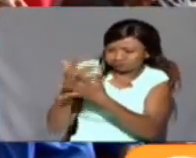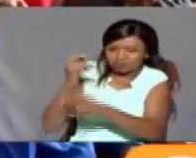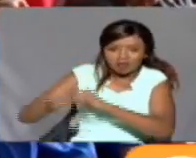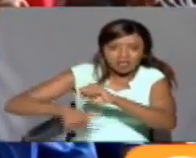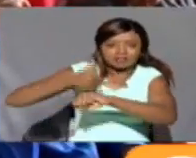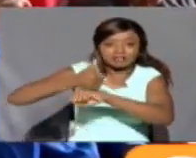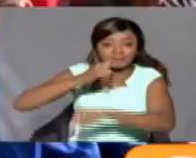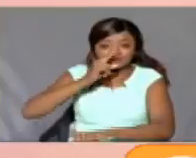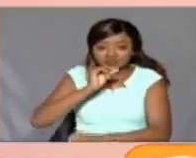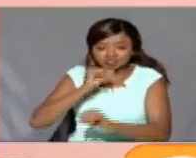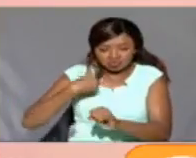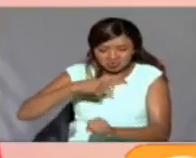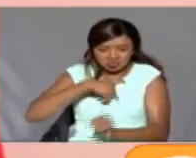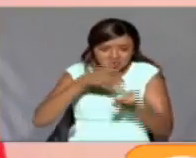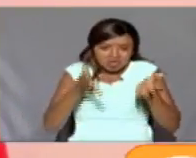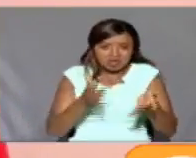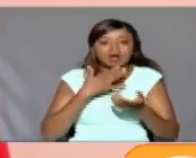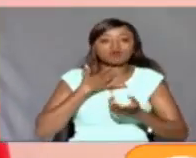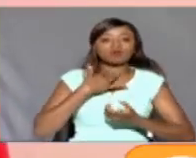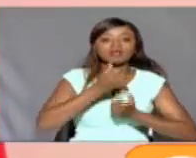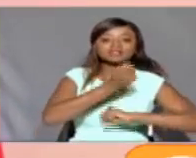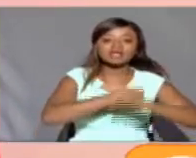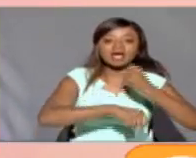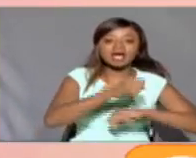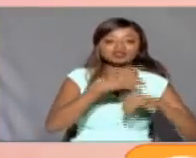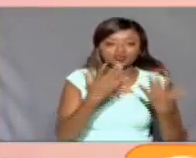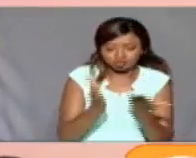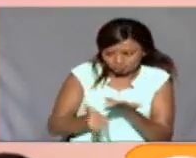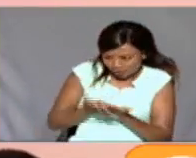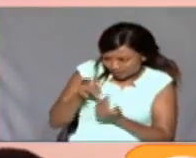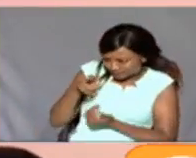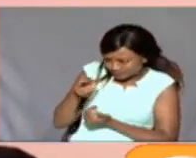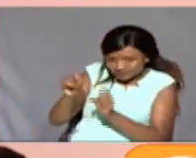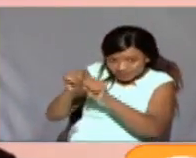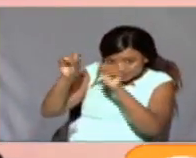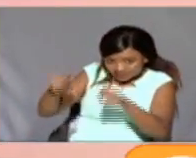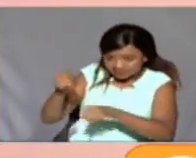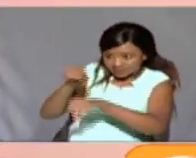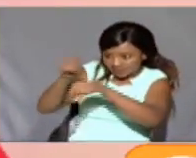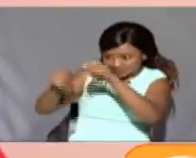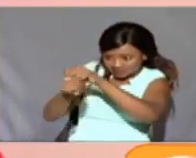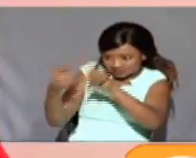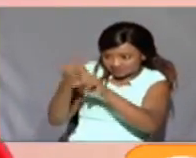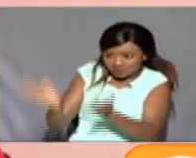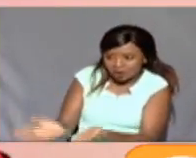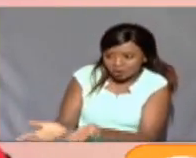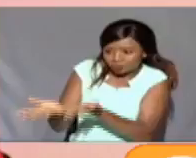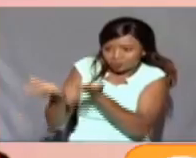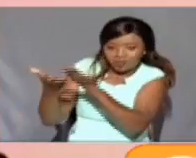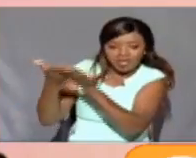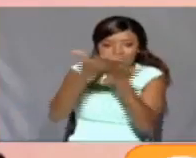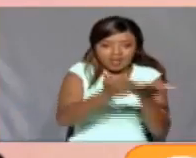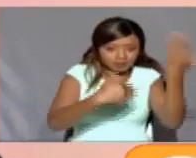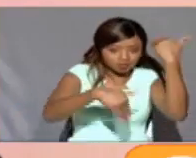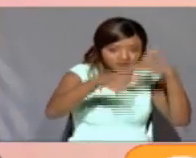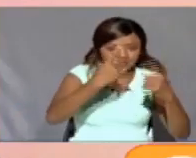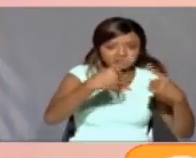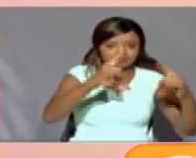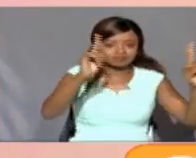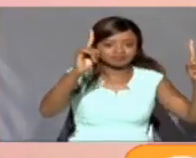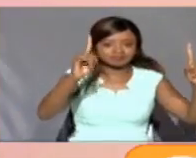predecessors. What do we need to do to ensure that the institution performs better?